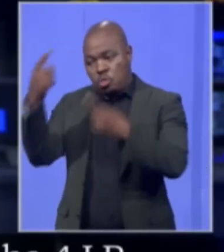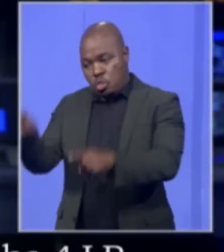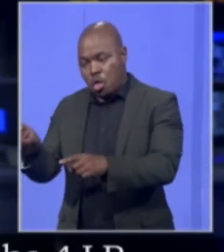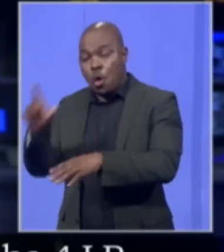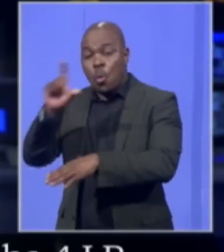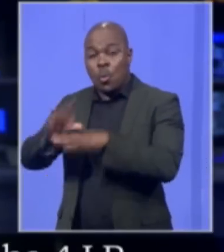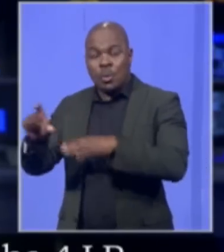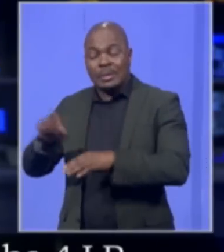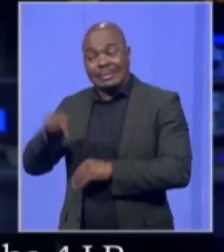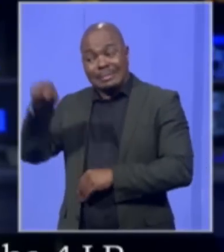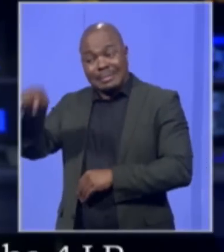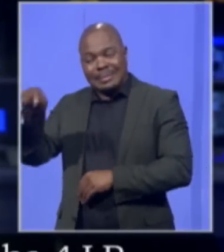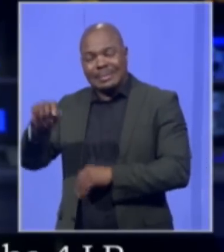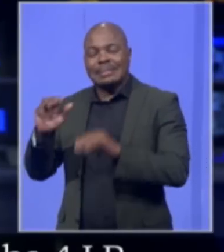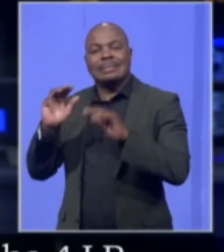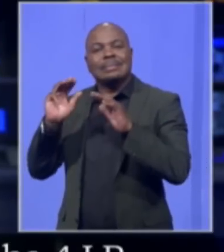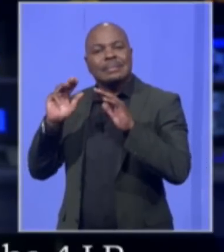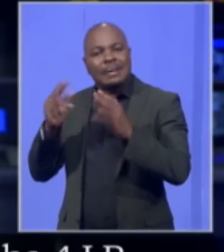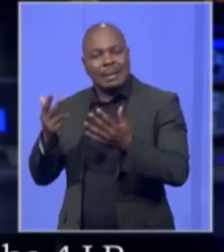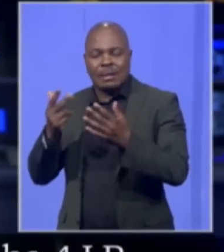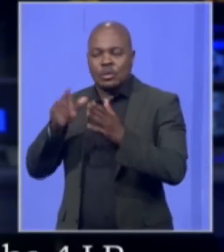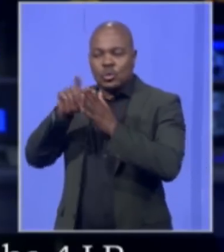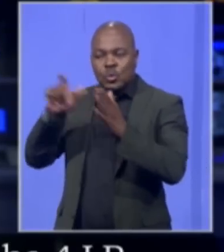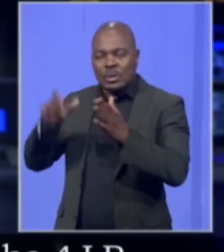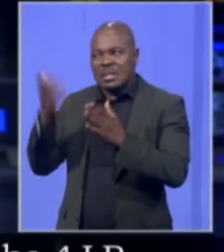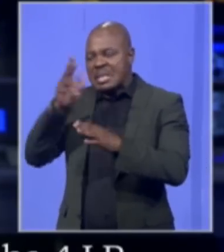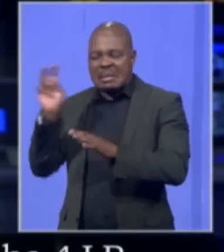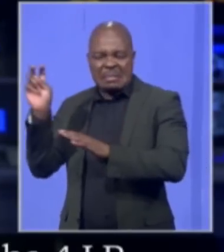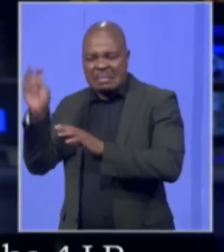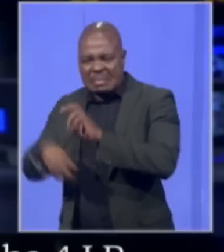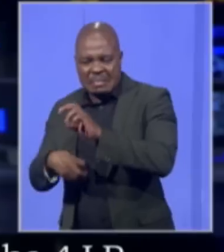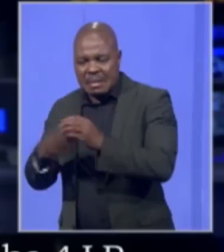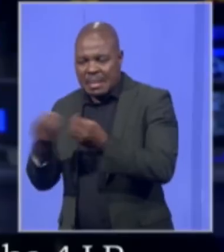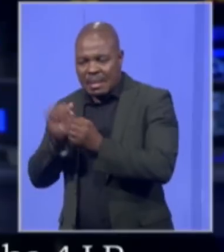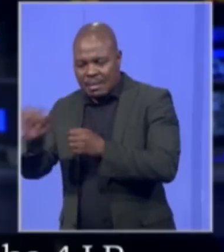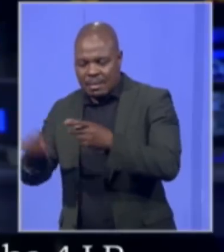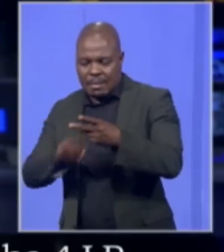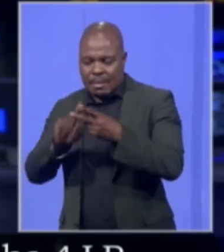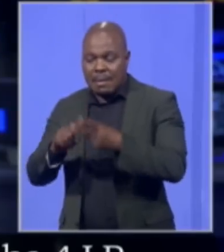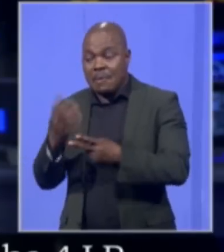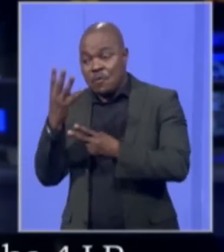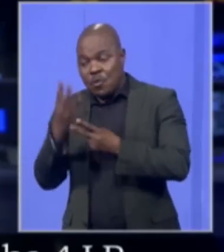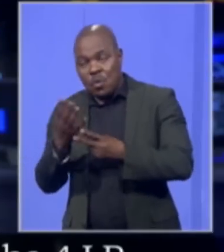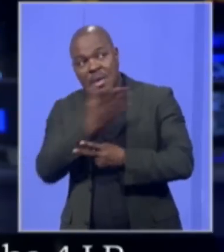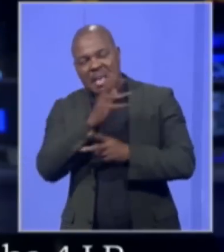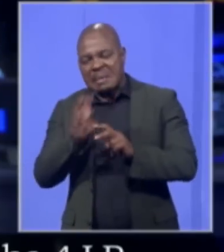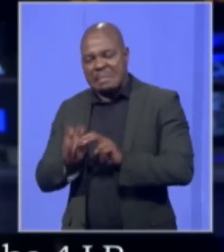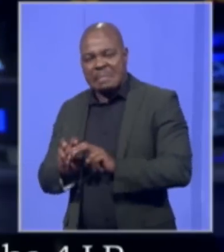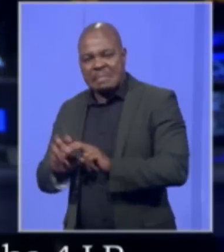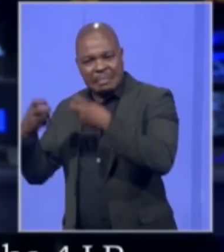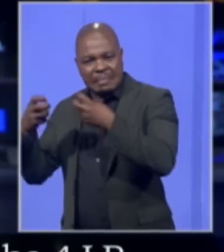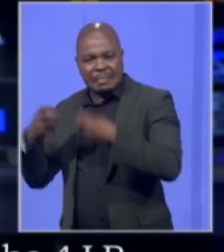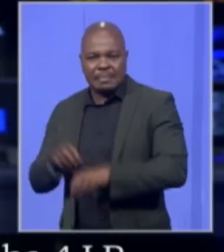hore barutwana ba robedi ba nkelwe thipa ya bona mo ba bang ba bane ba ileng ba betwa.